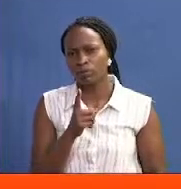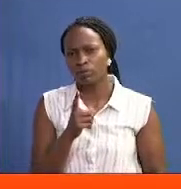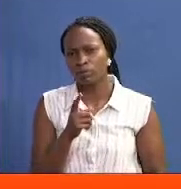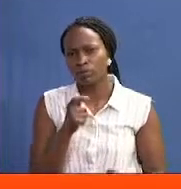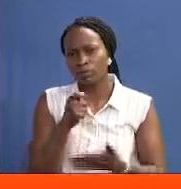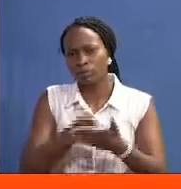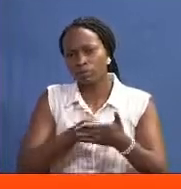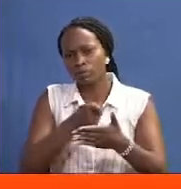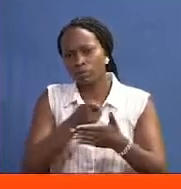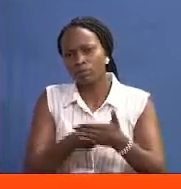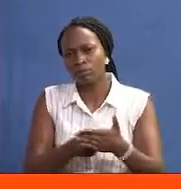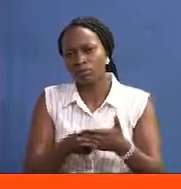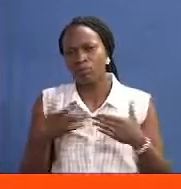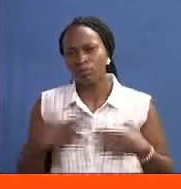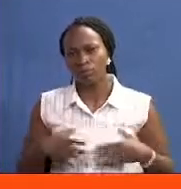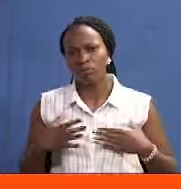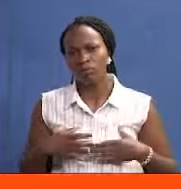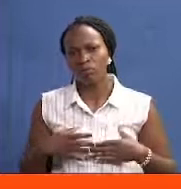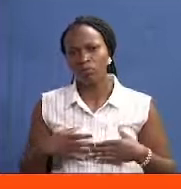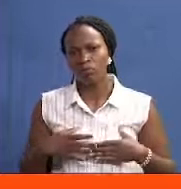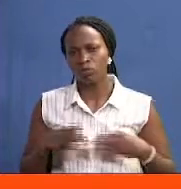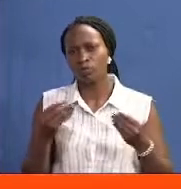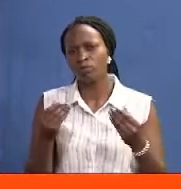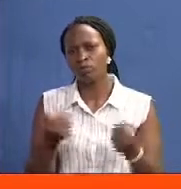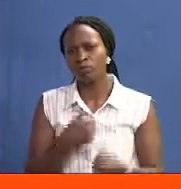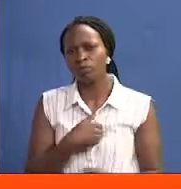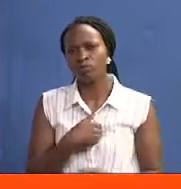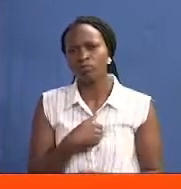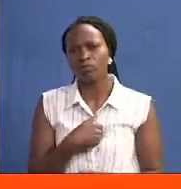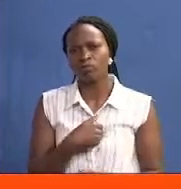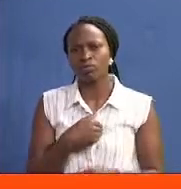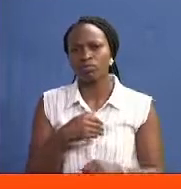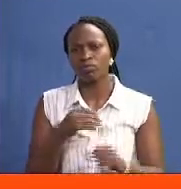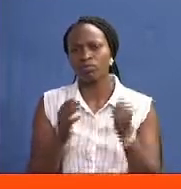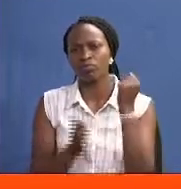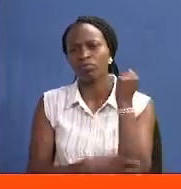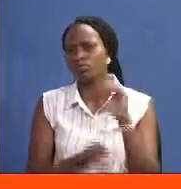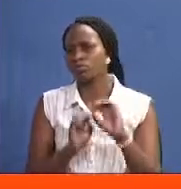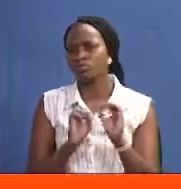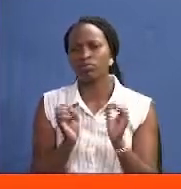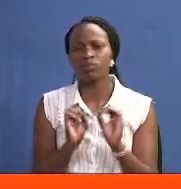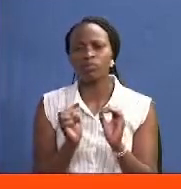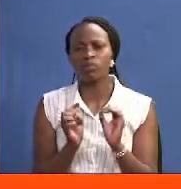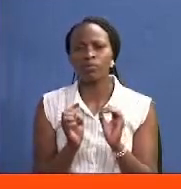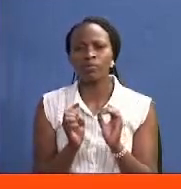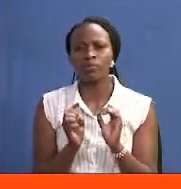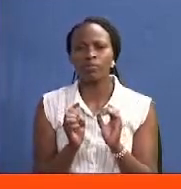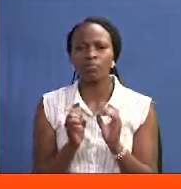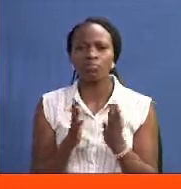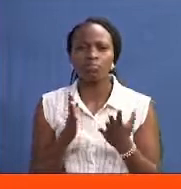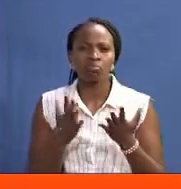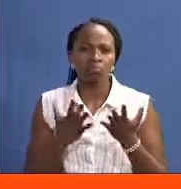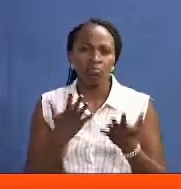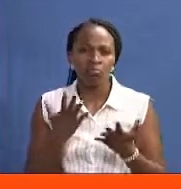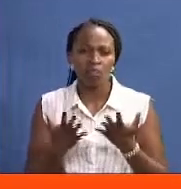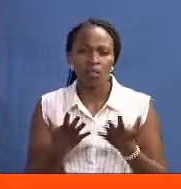taxing people that are earning from whatever kind of platform mm-hmm. is not a bad thing. Maybe our concern as the media should